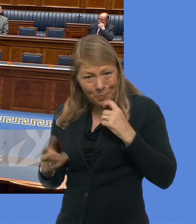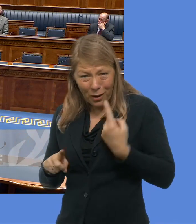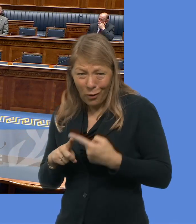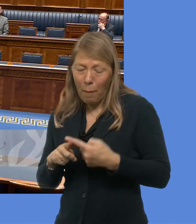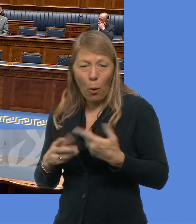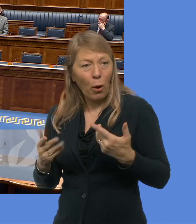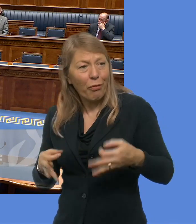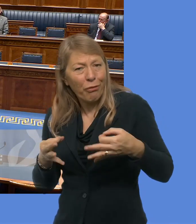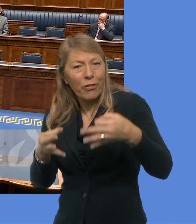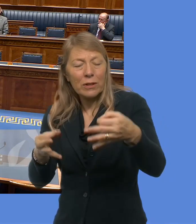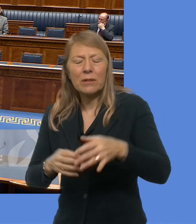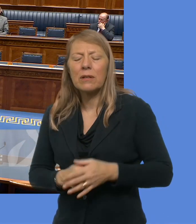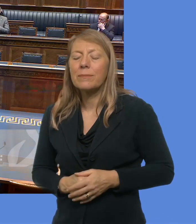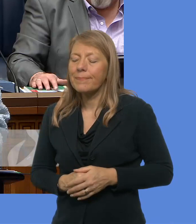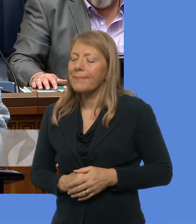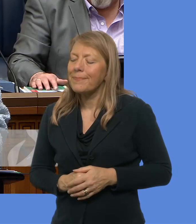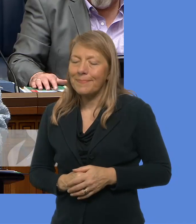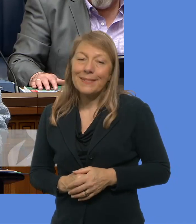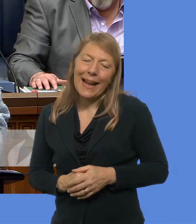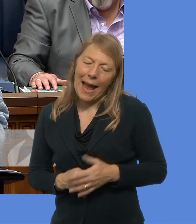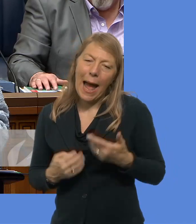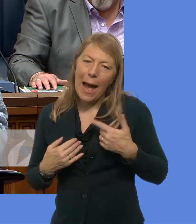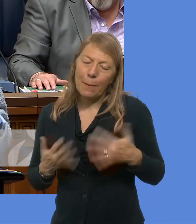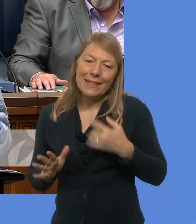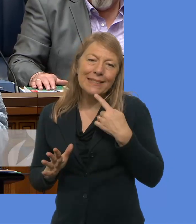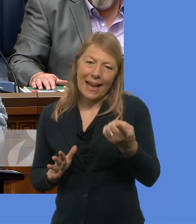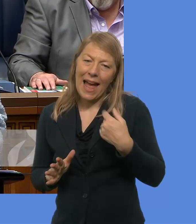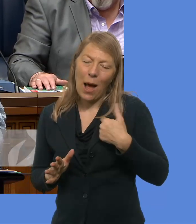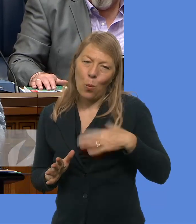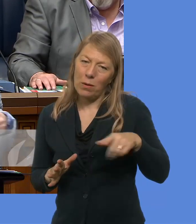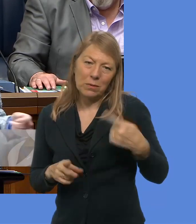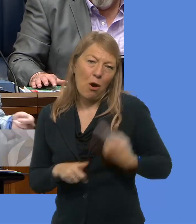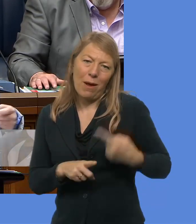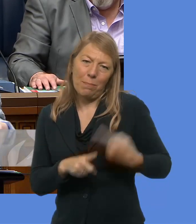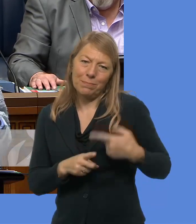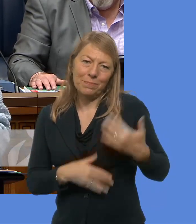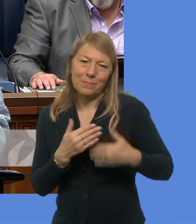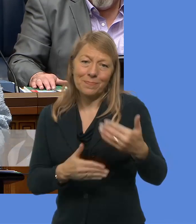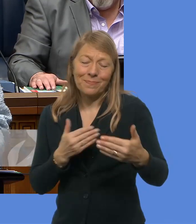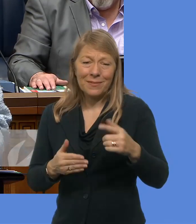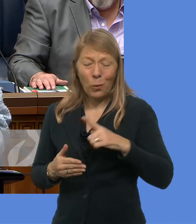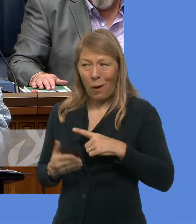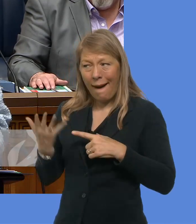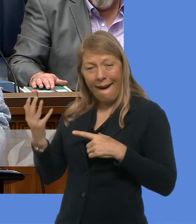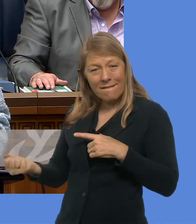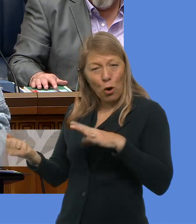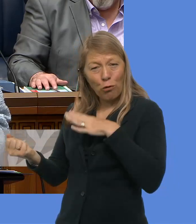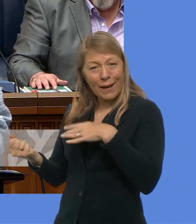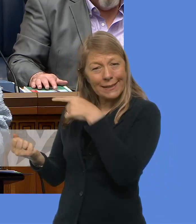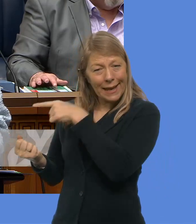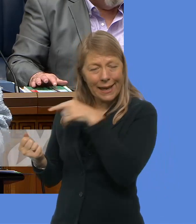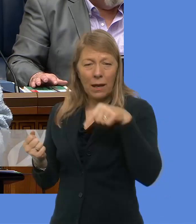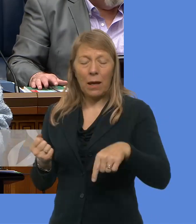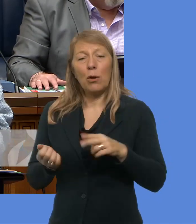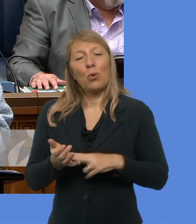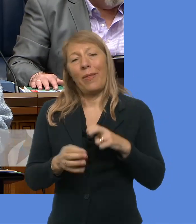want to see this move forward as quickly as possible. Obviously, I do think it's important that parents here who suffer that horrendous loss also have that